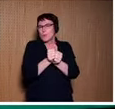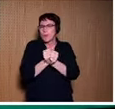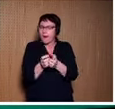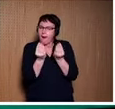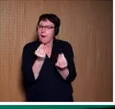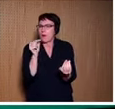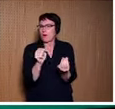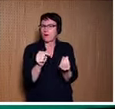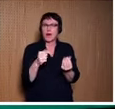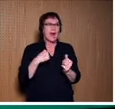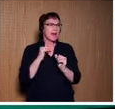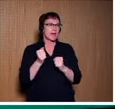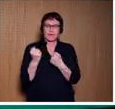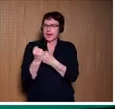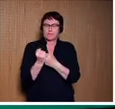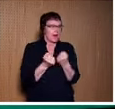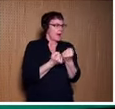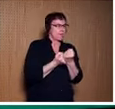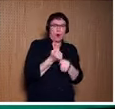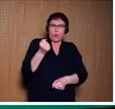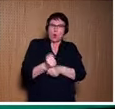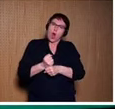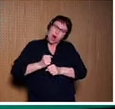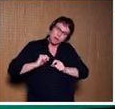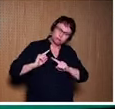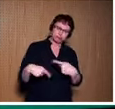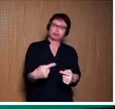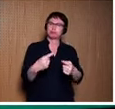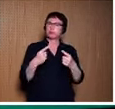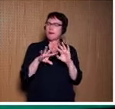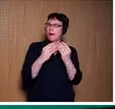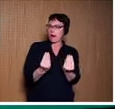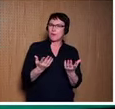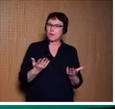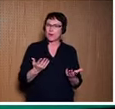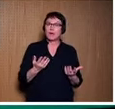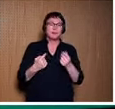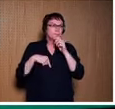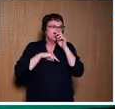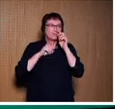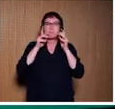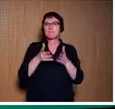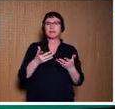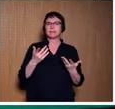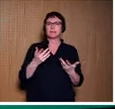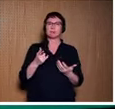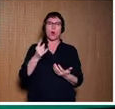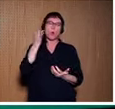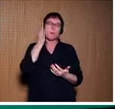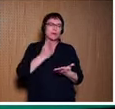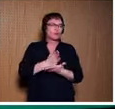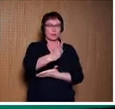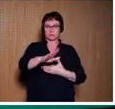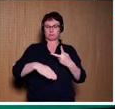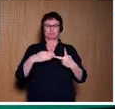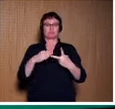better? How can we be bolder and strengthen our work when it comes to strengthening women's rights,